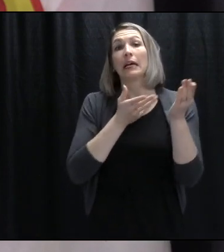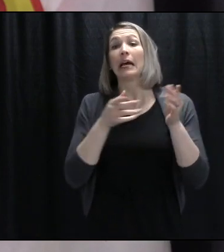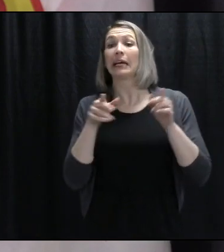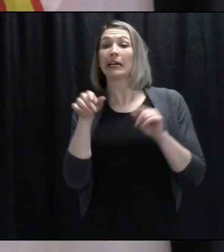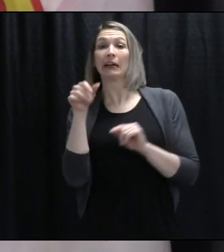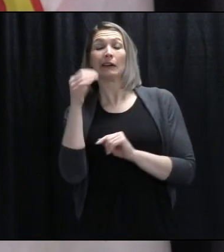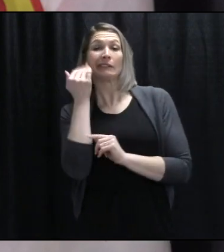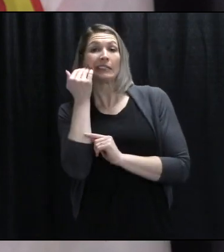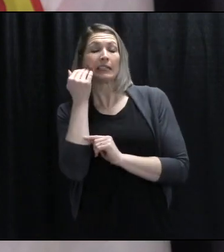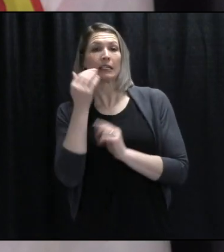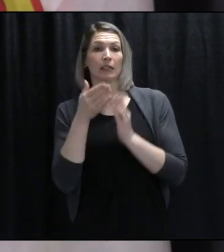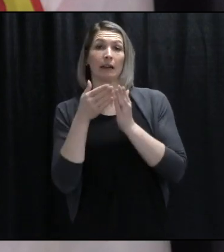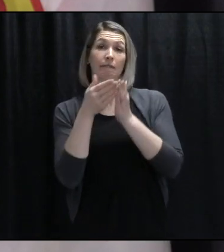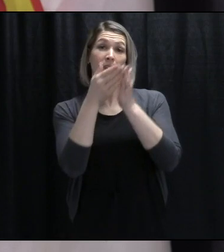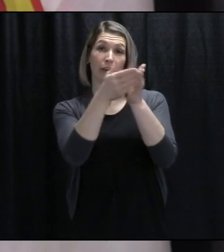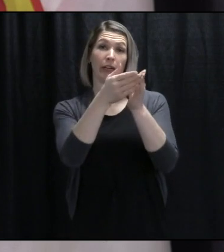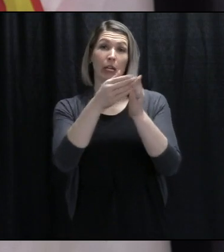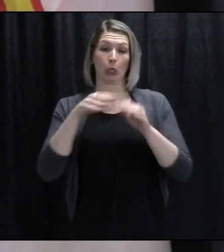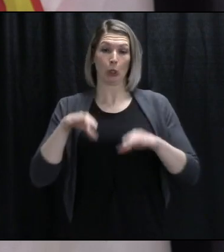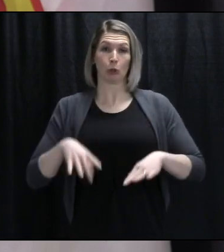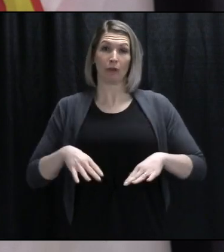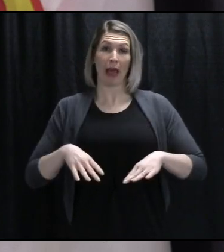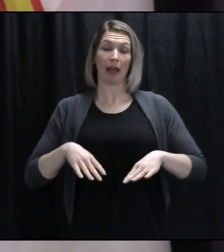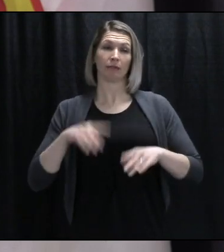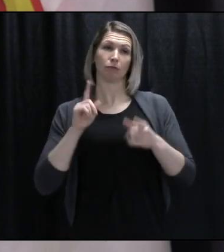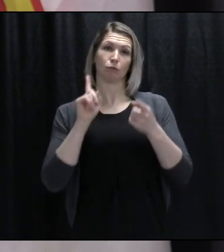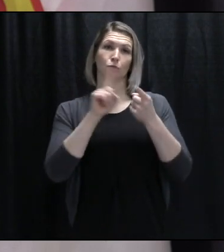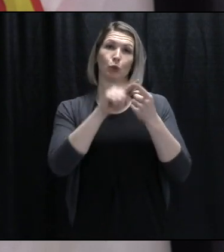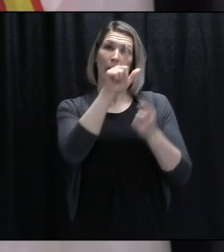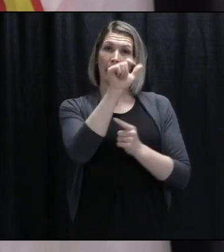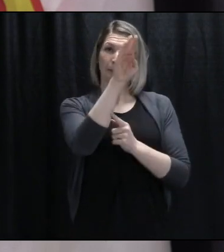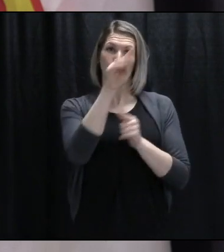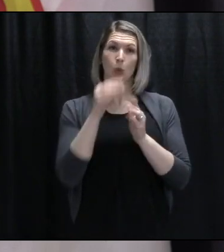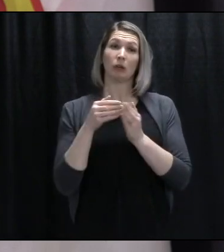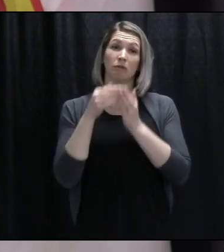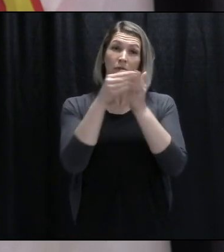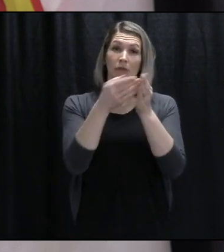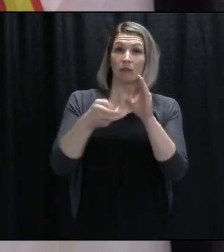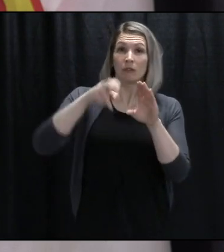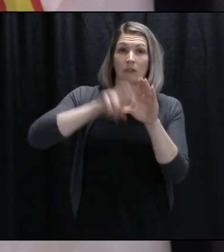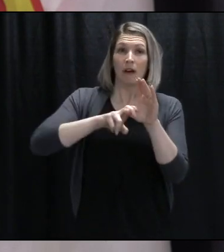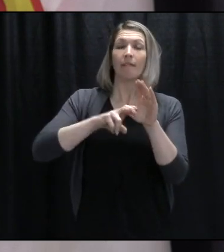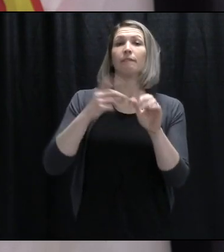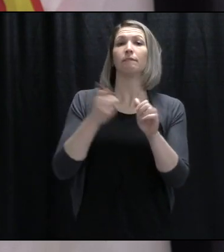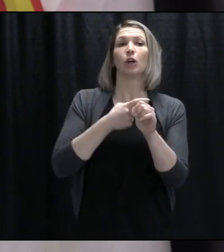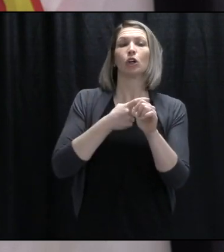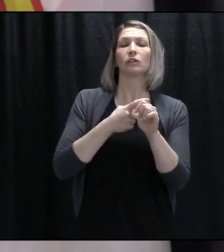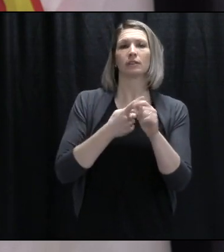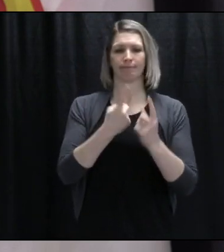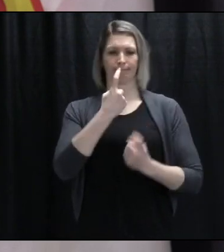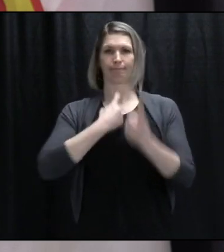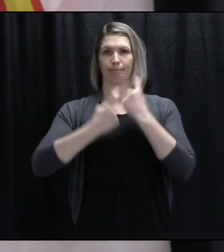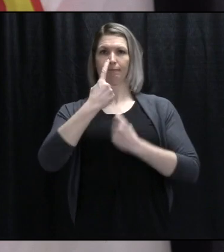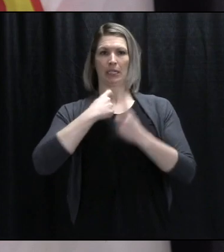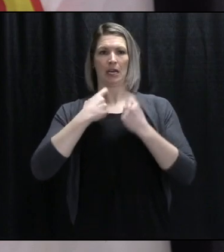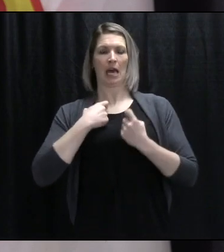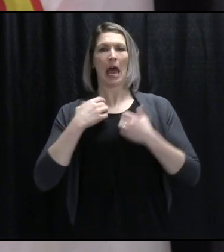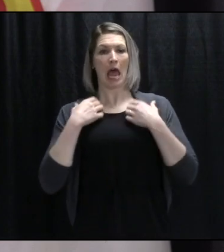weeks ago. So now there are checkpoints where you travel and you answer a series of questions about your travel and your